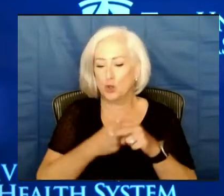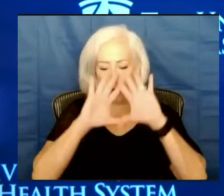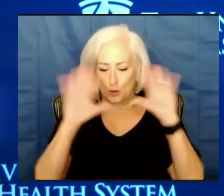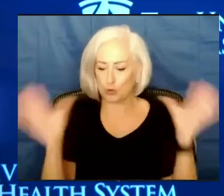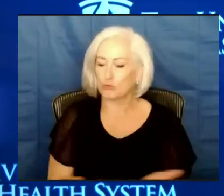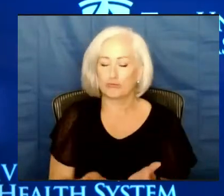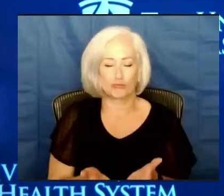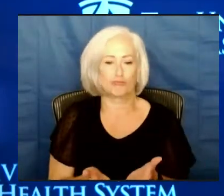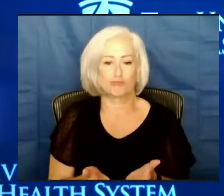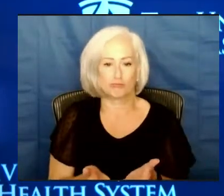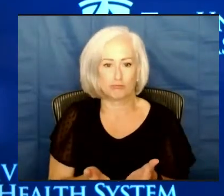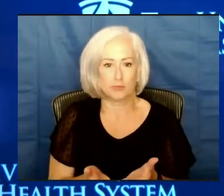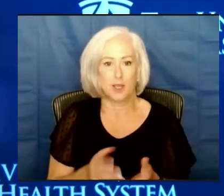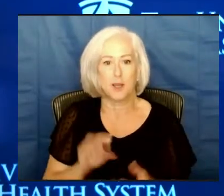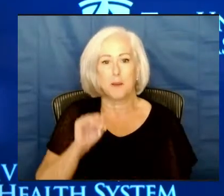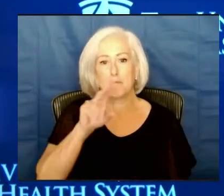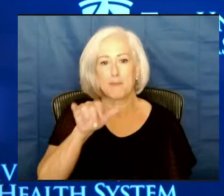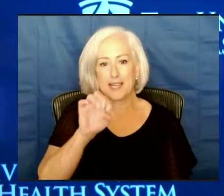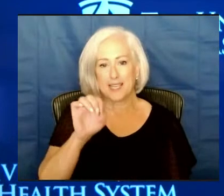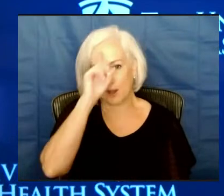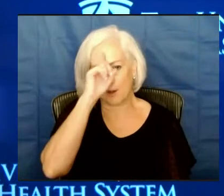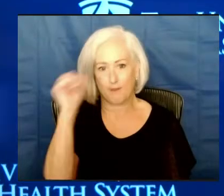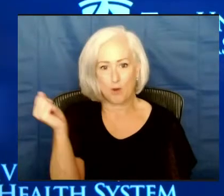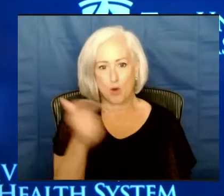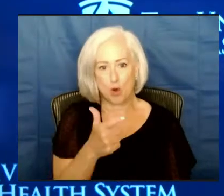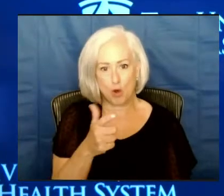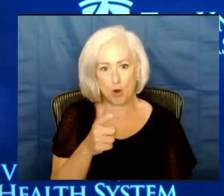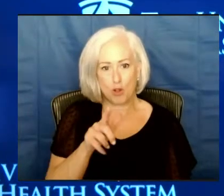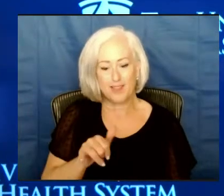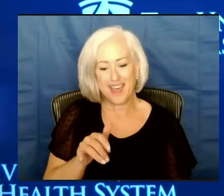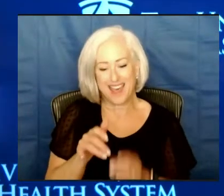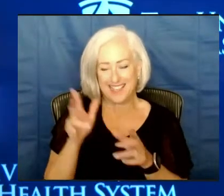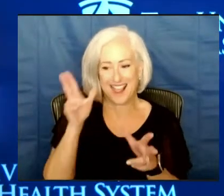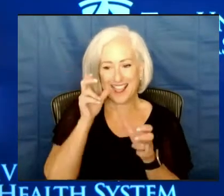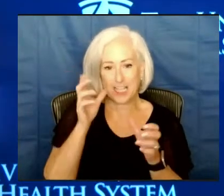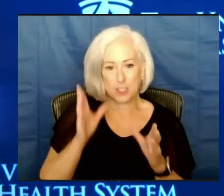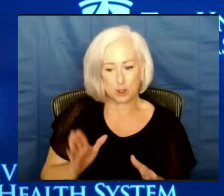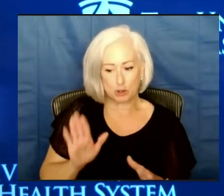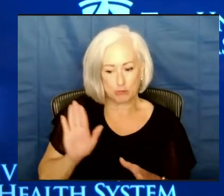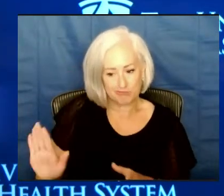Medicare for all, if we address that listener's question specifically,